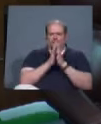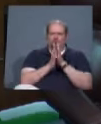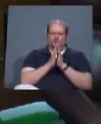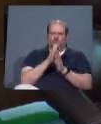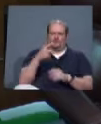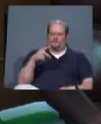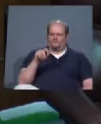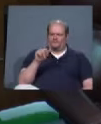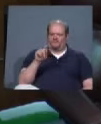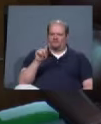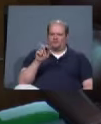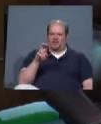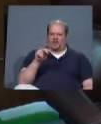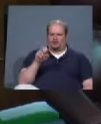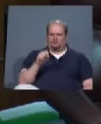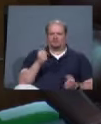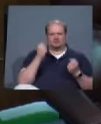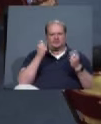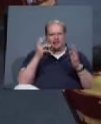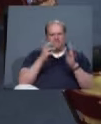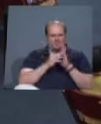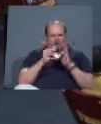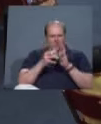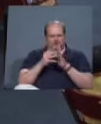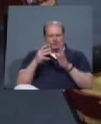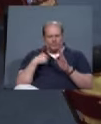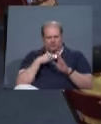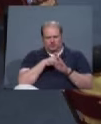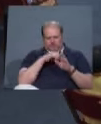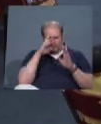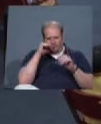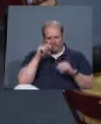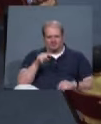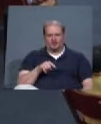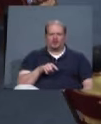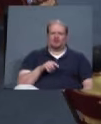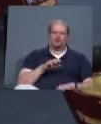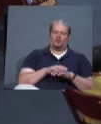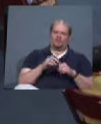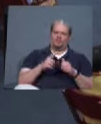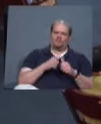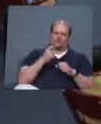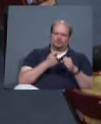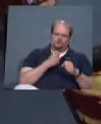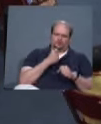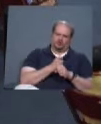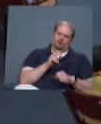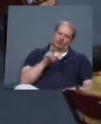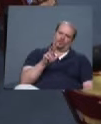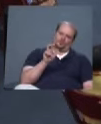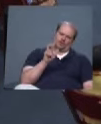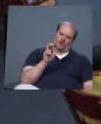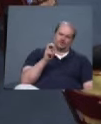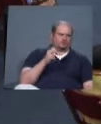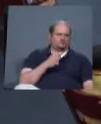patterns and the number of students, and how many students did we expect? 300 on the first year. 300 the first year. Yeah, I'll start us off and